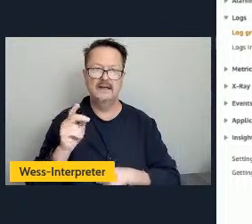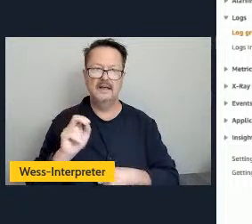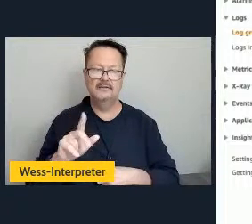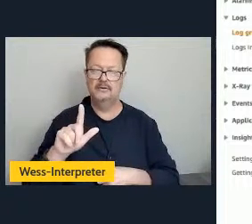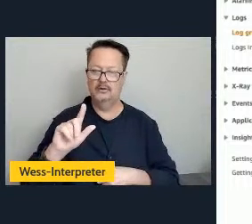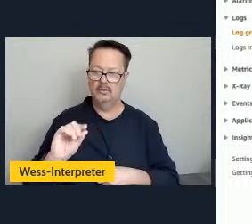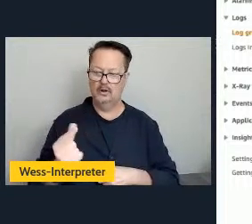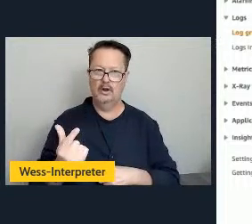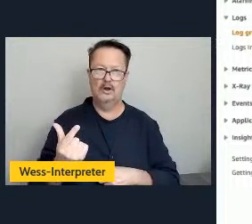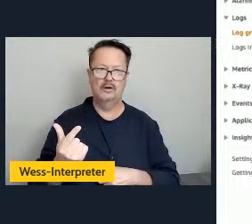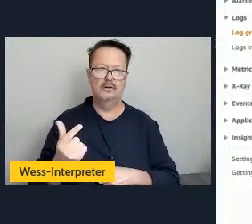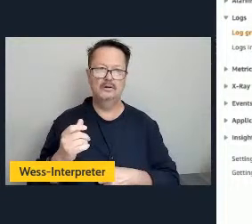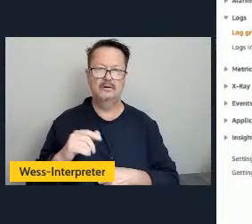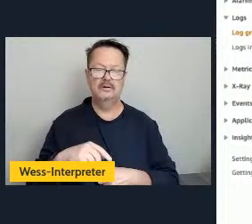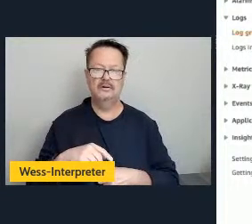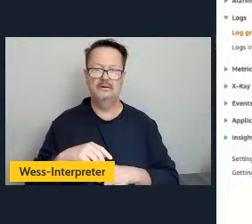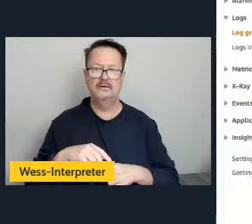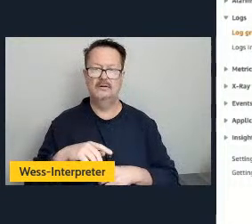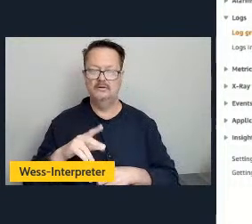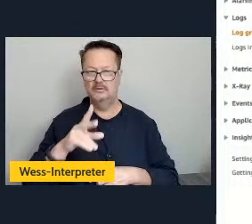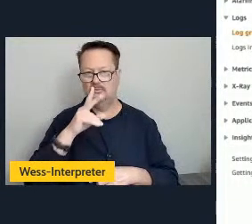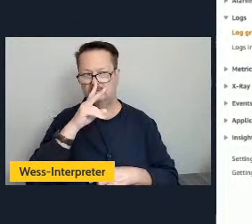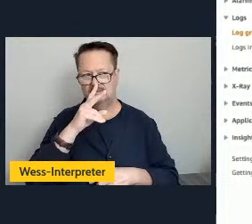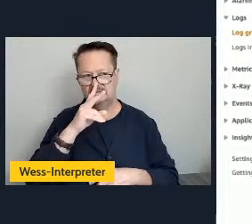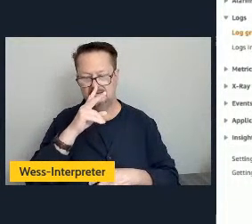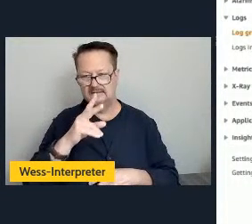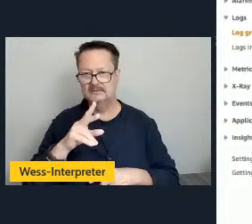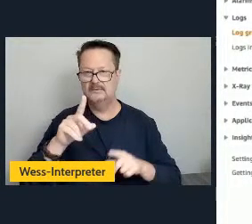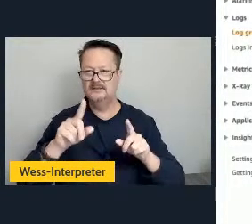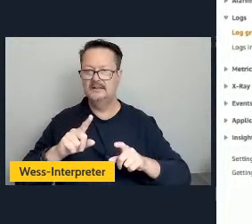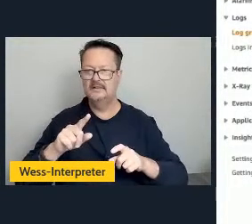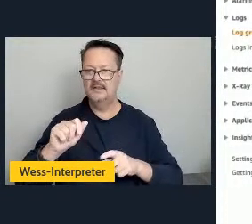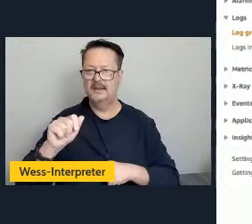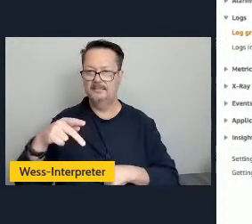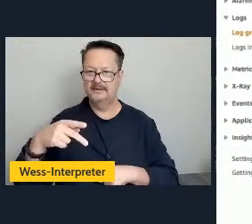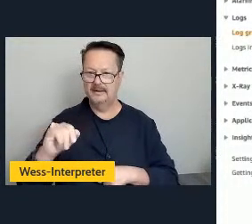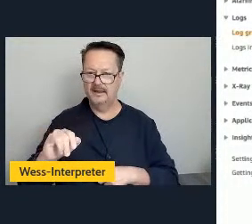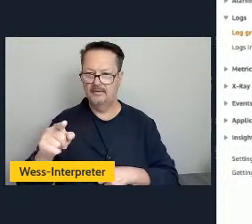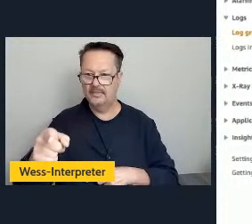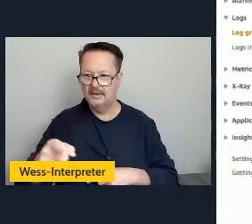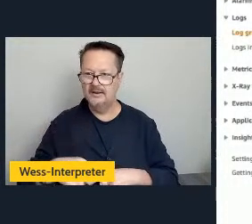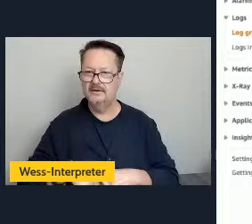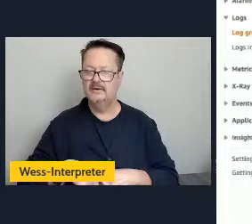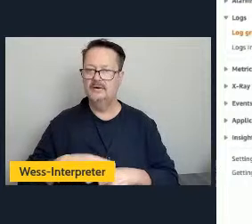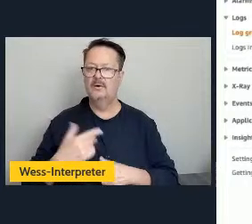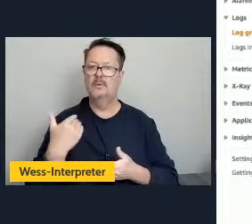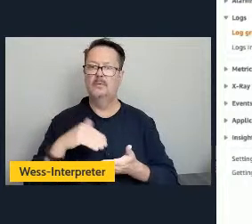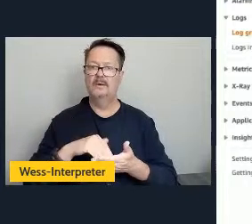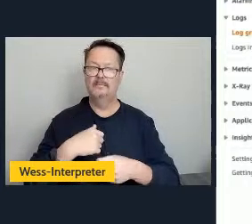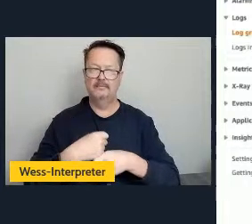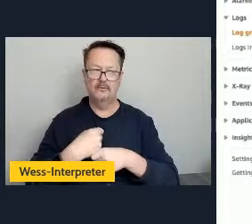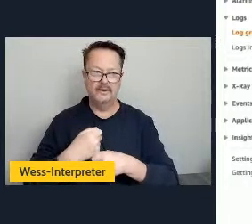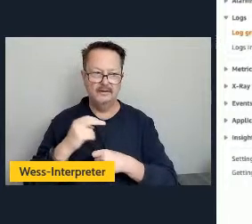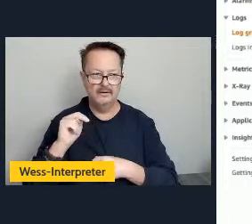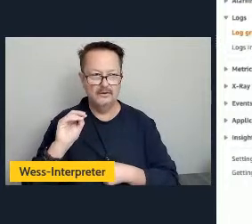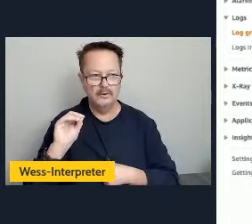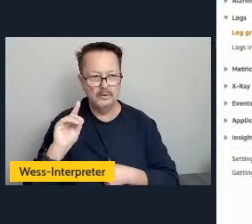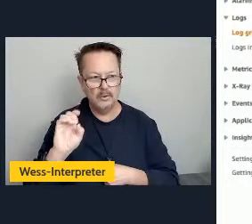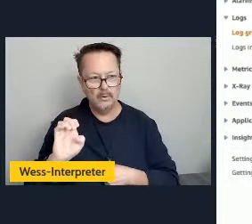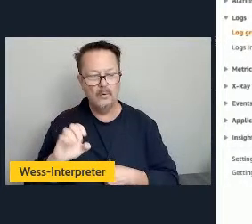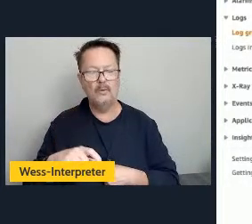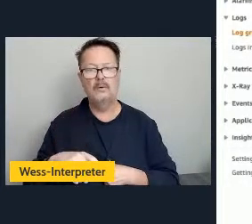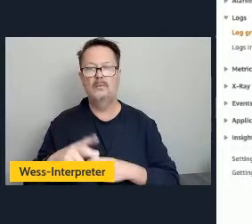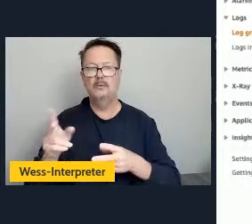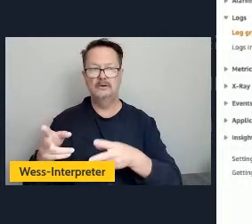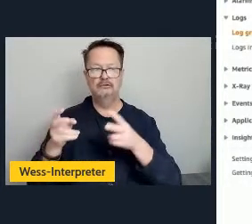and then we'll see, okay, we'll test this API right here, we created a node, we retrieved it, and we